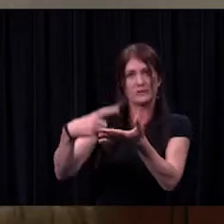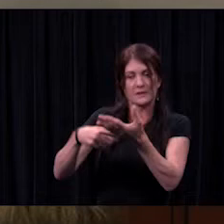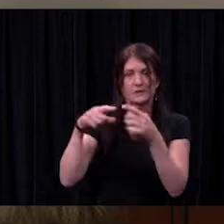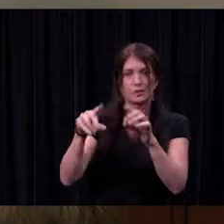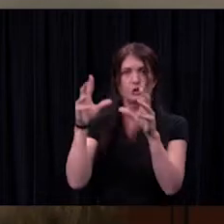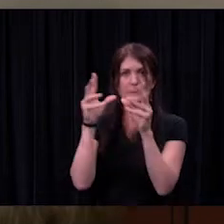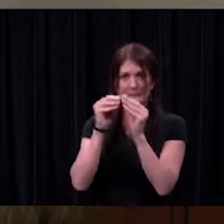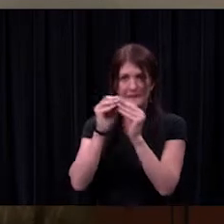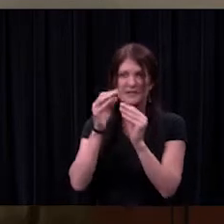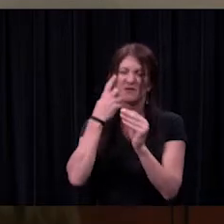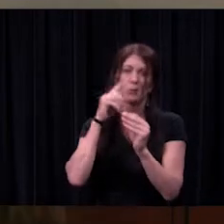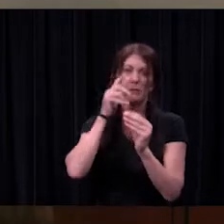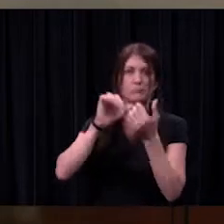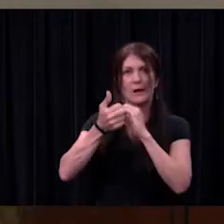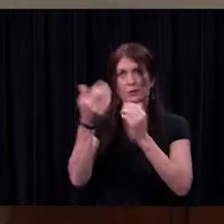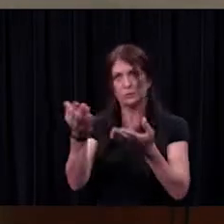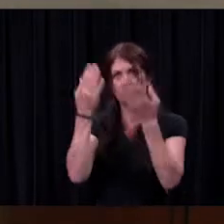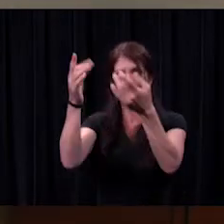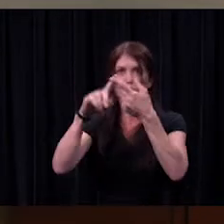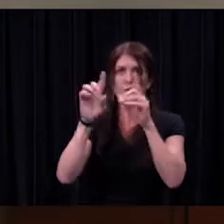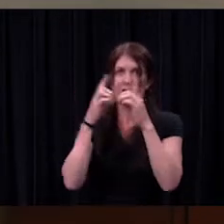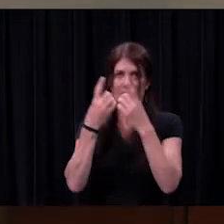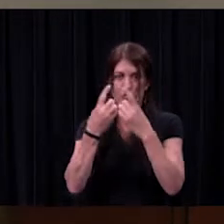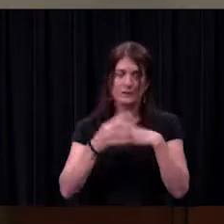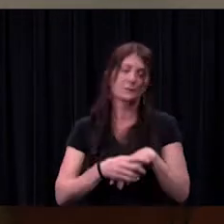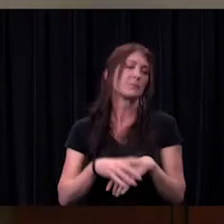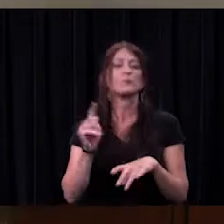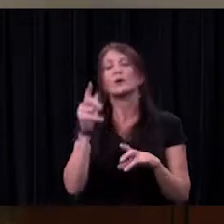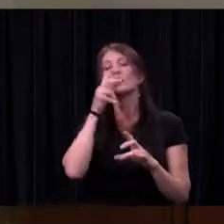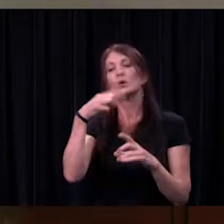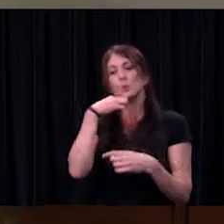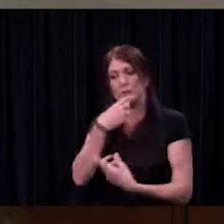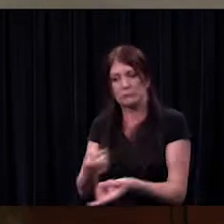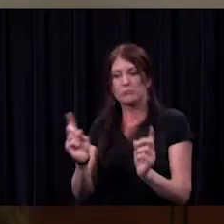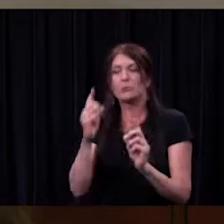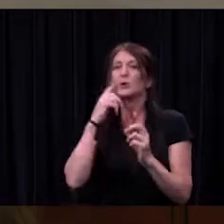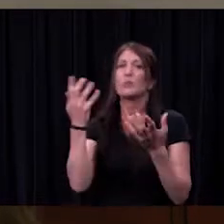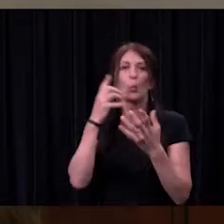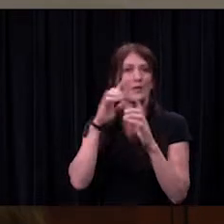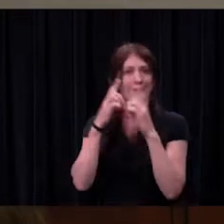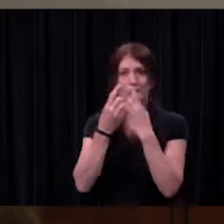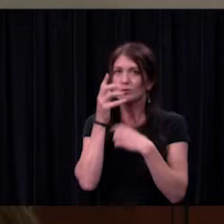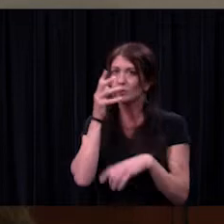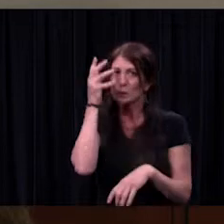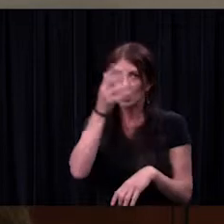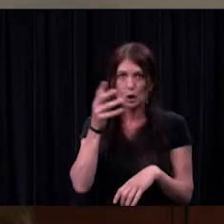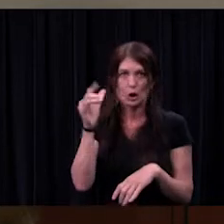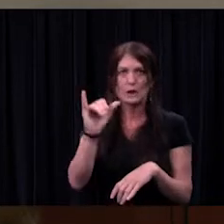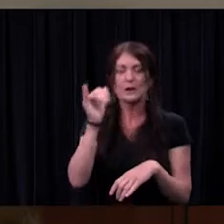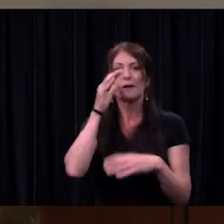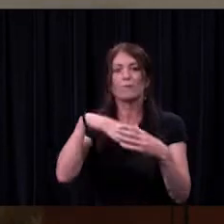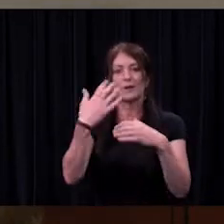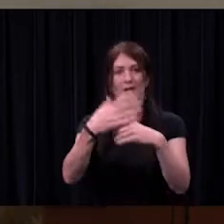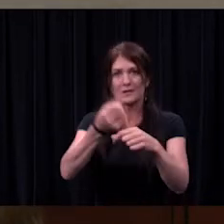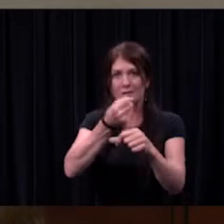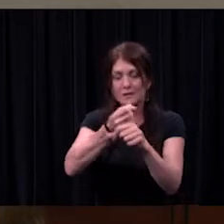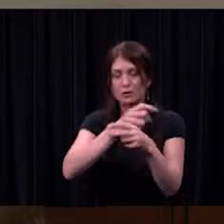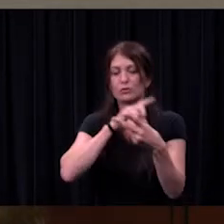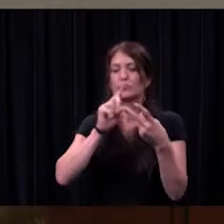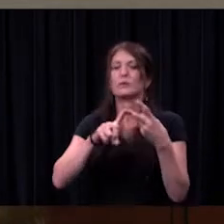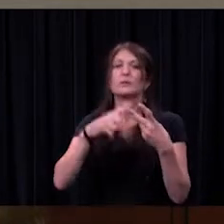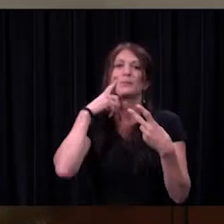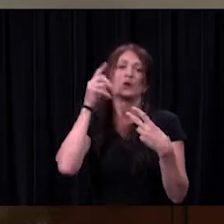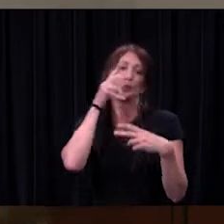them a snapshot of what our district will look like in the next year. We look at our facilities, our construction,